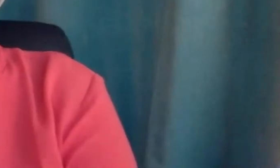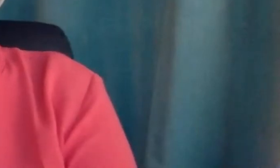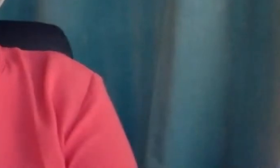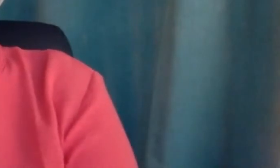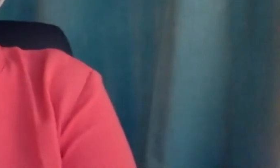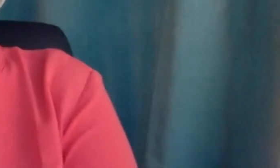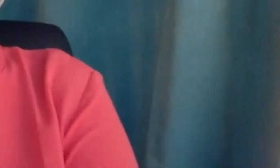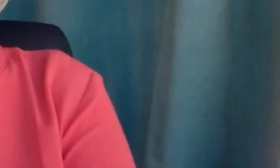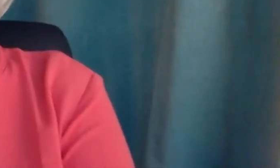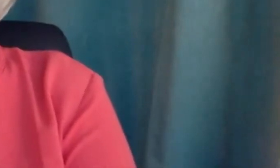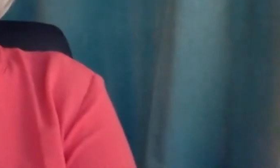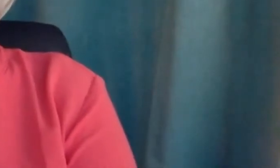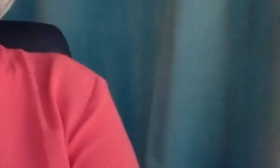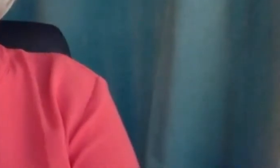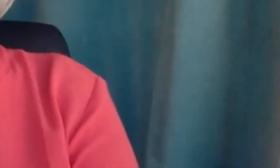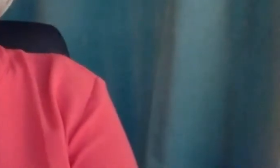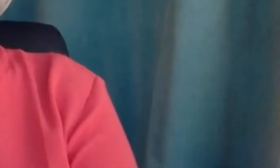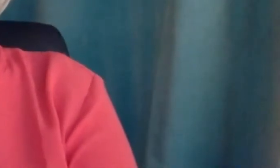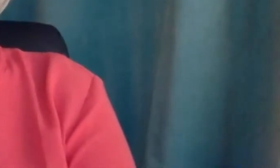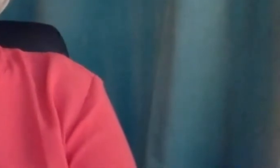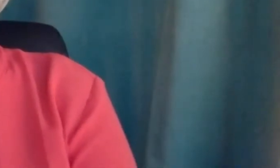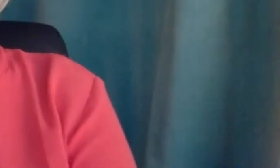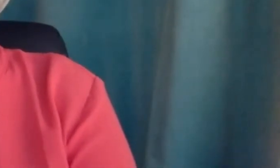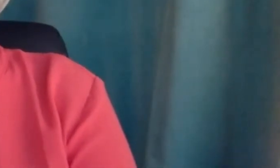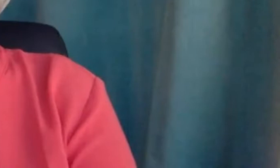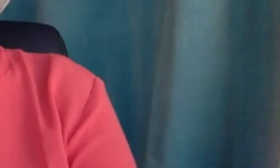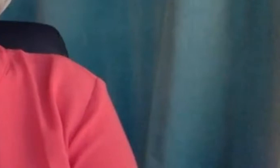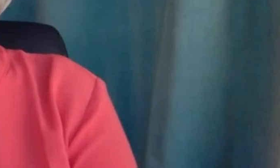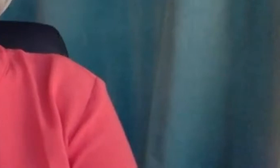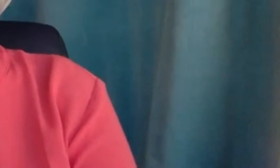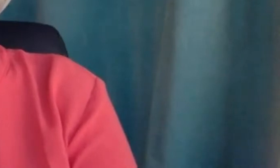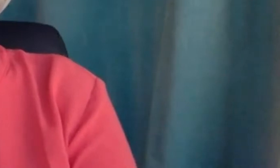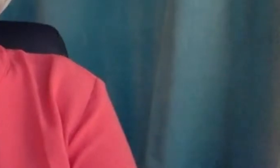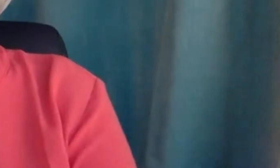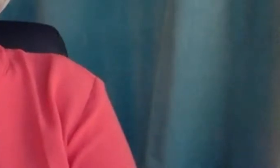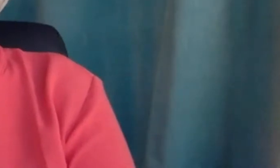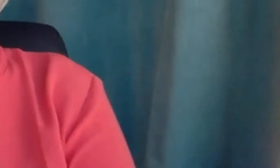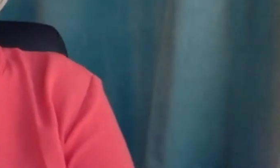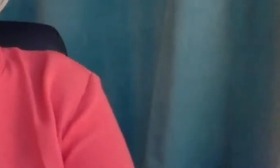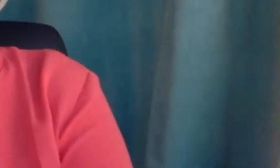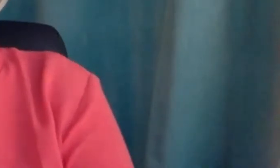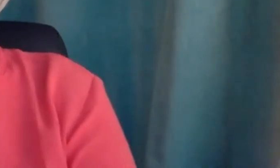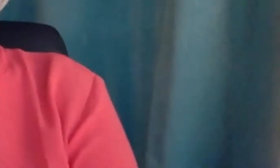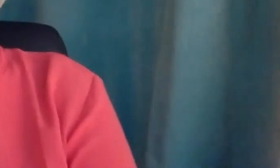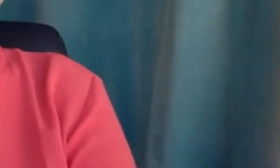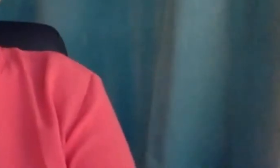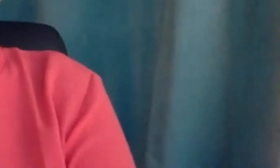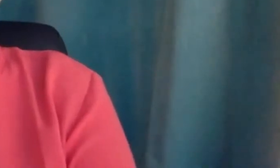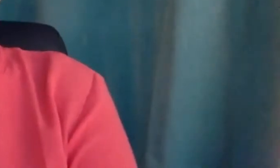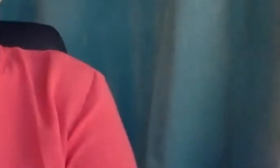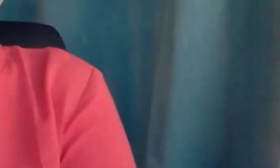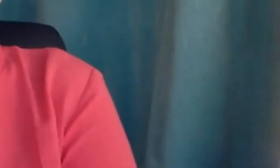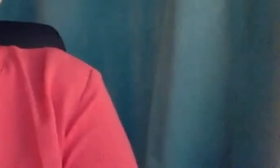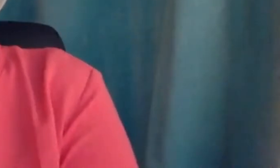disabilities. Vocational rehabilitation programs are intended to provide services that enable individuals with disabilities to